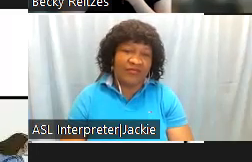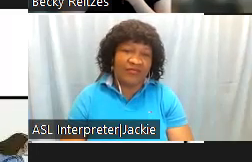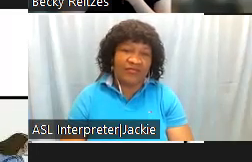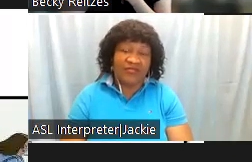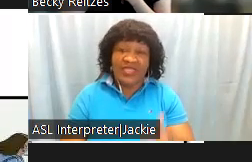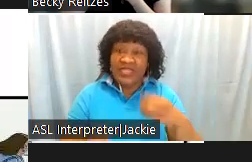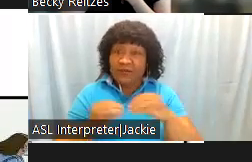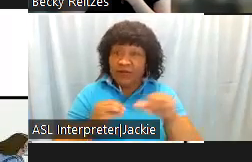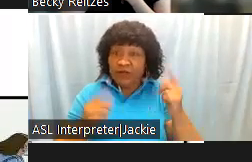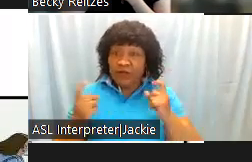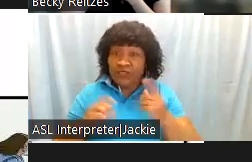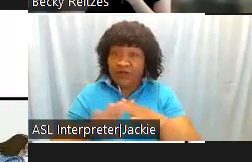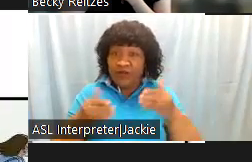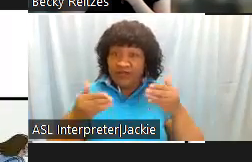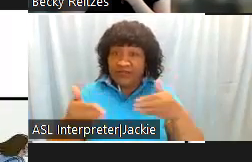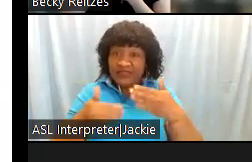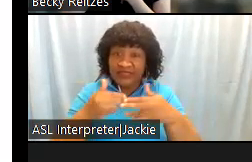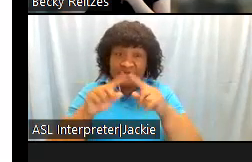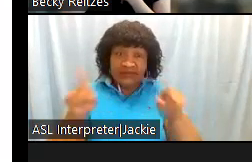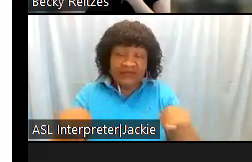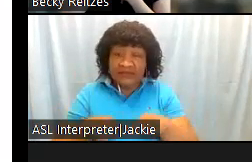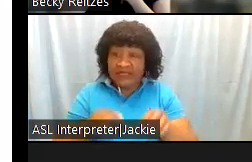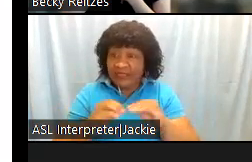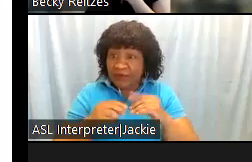any other questions before we move on?